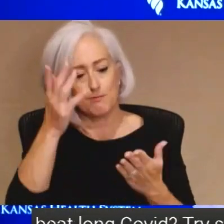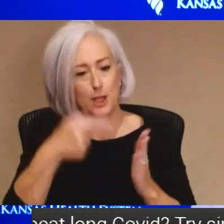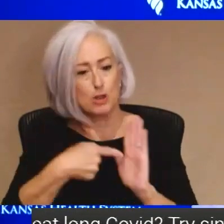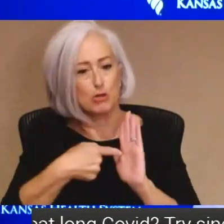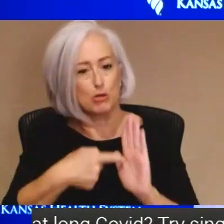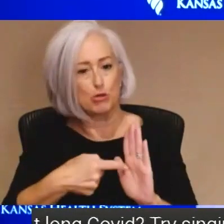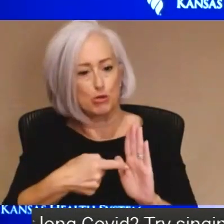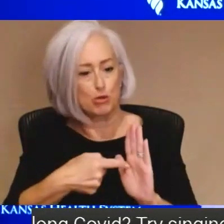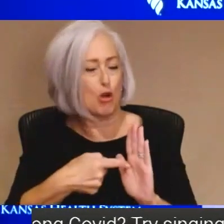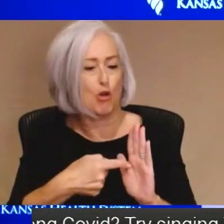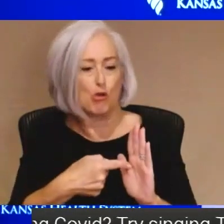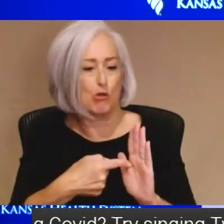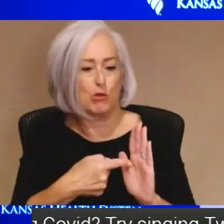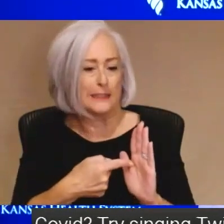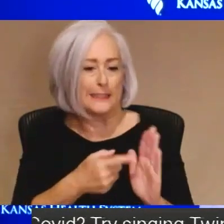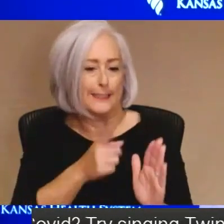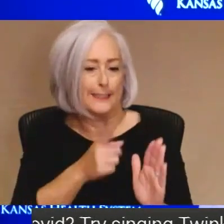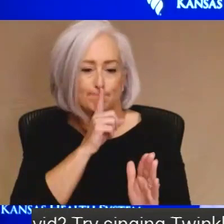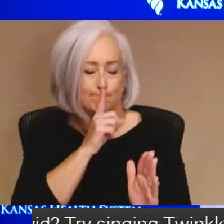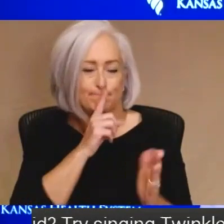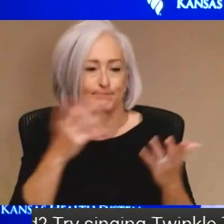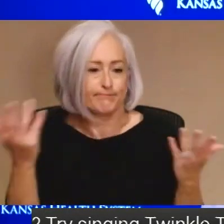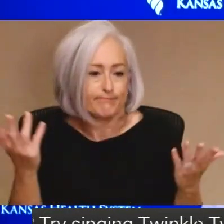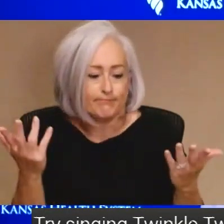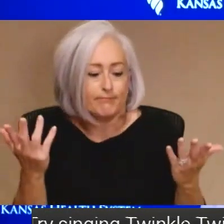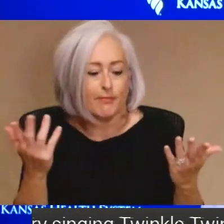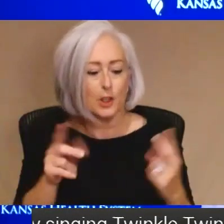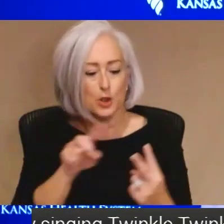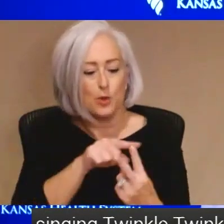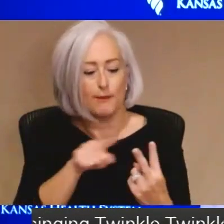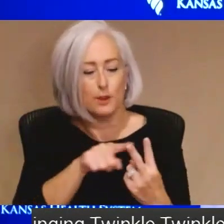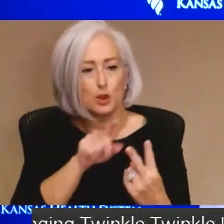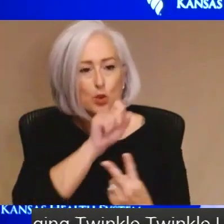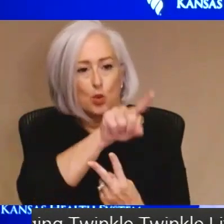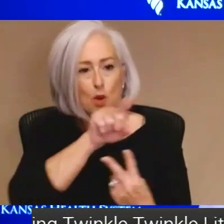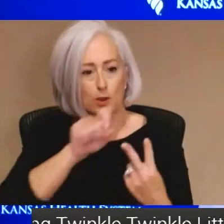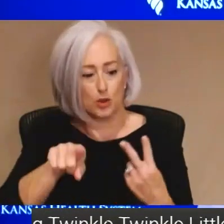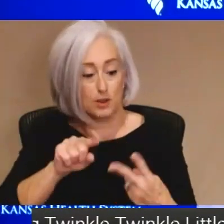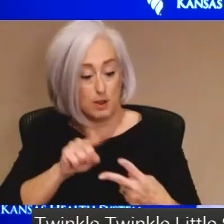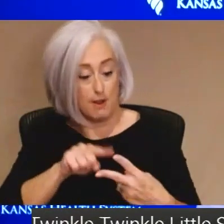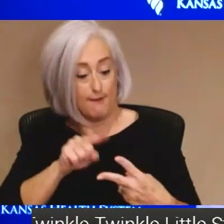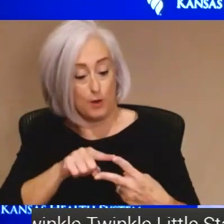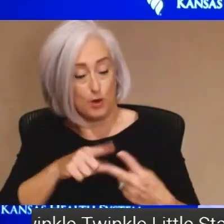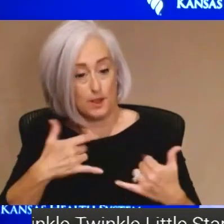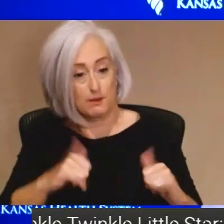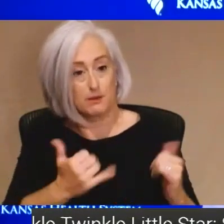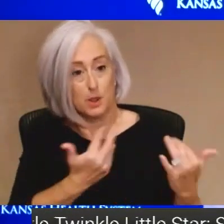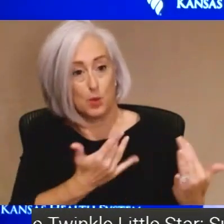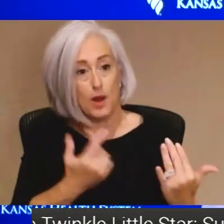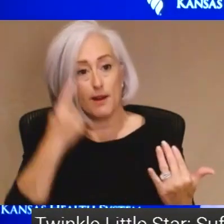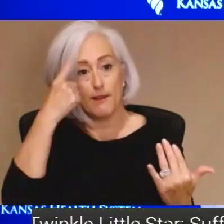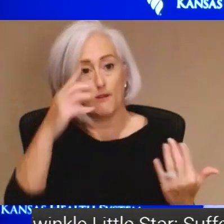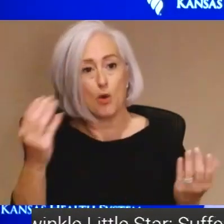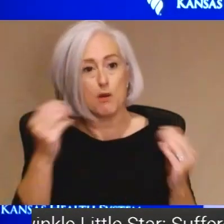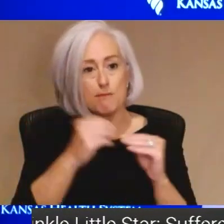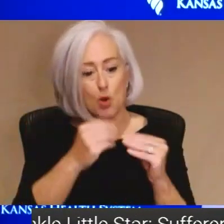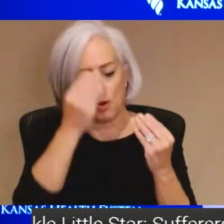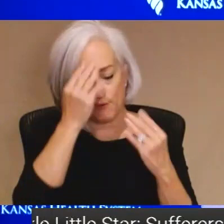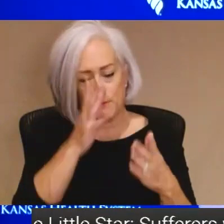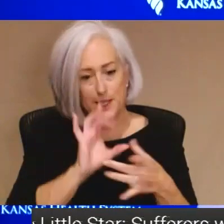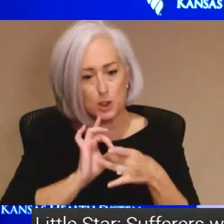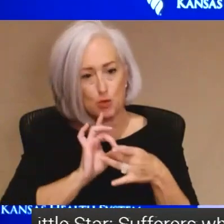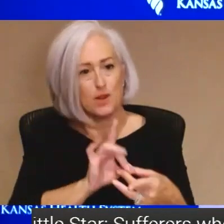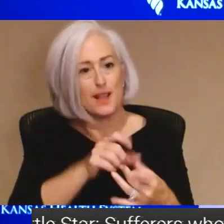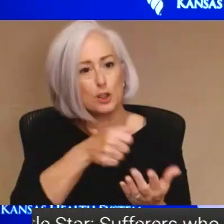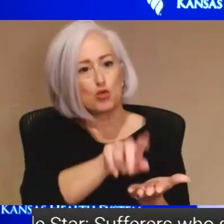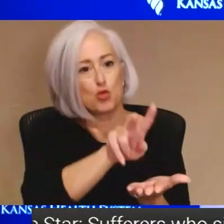that. So there's two different kind of questions there. Number one, I think we are still waiting for more information about the relapse of cases. We know